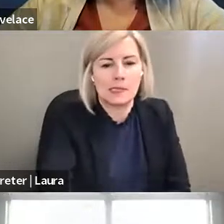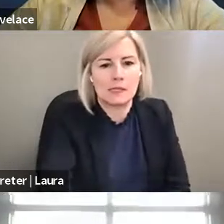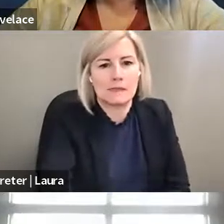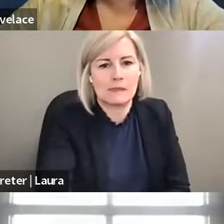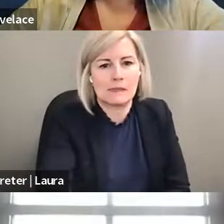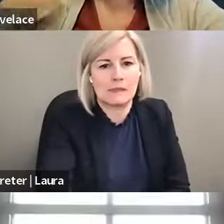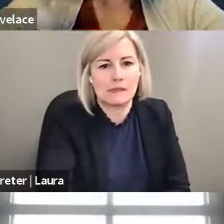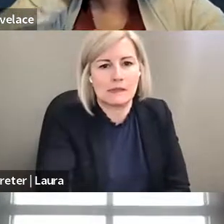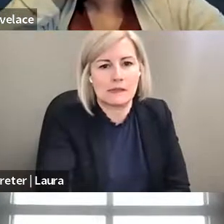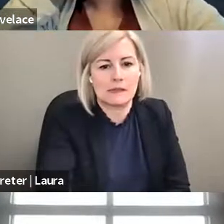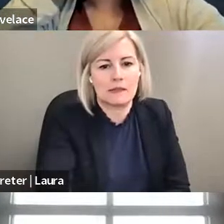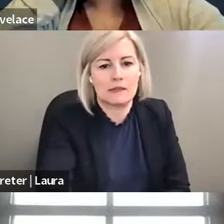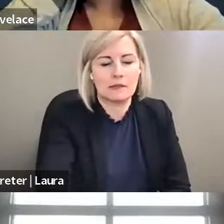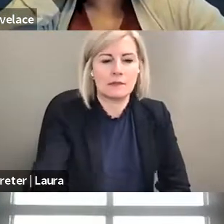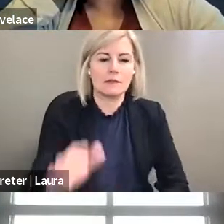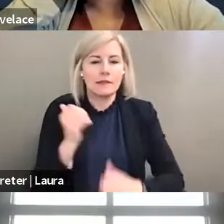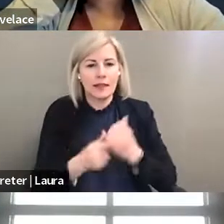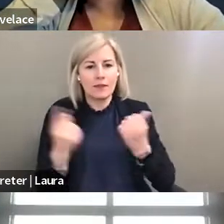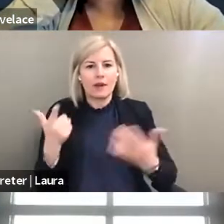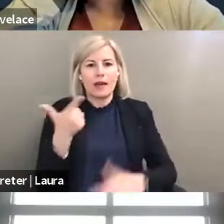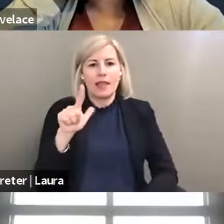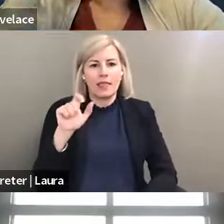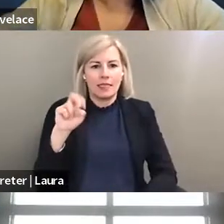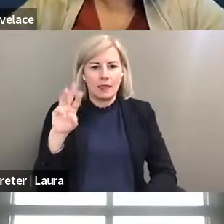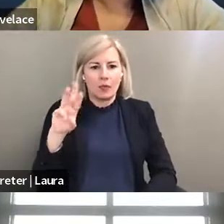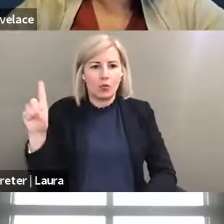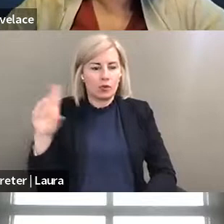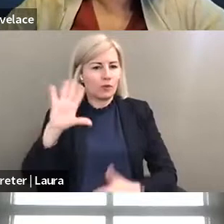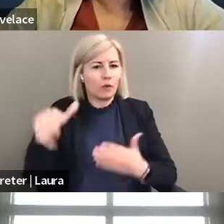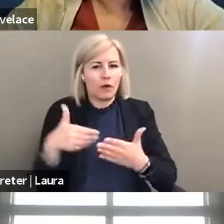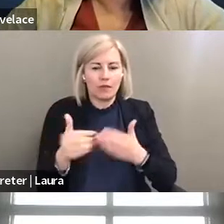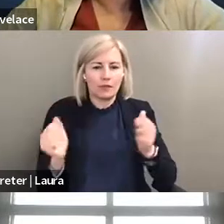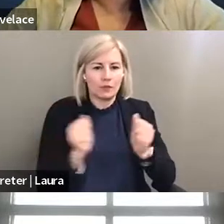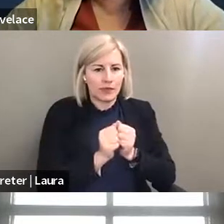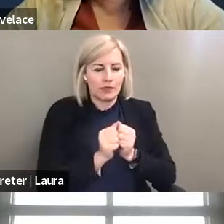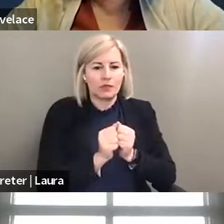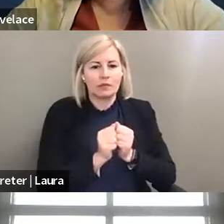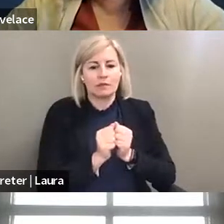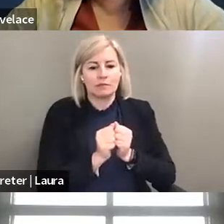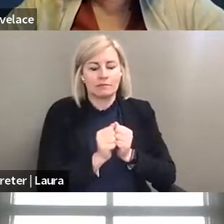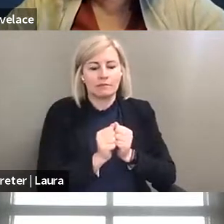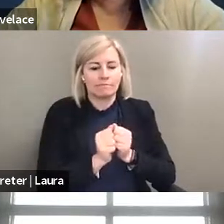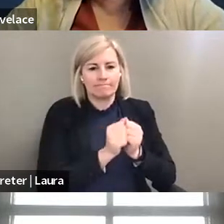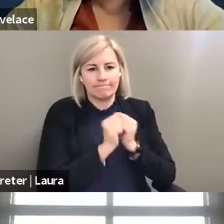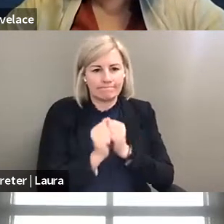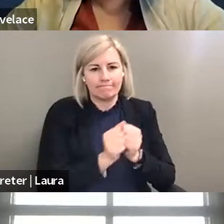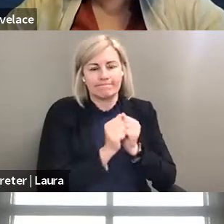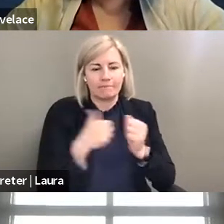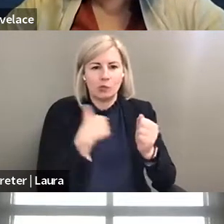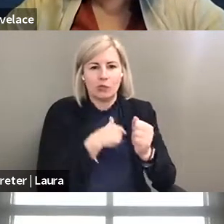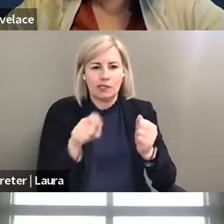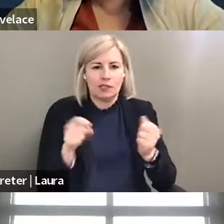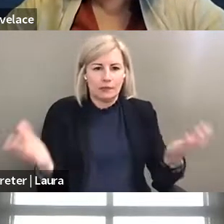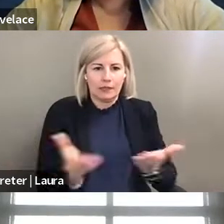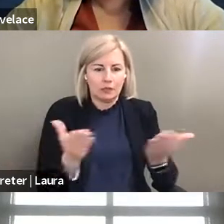You know, everybody here in Glenwood is all in this together. And we need to be here